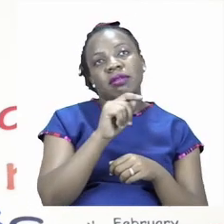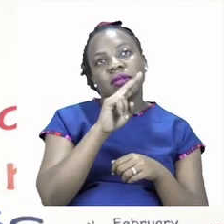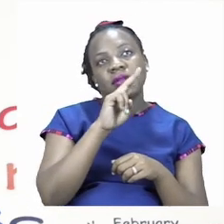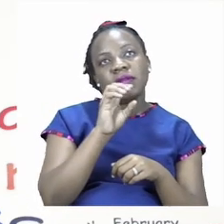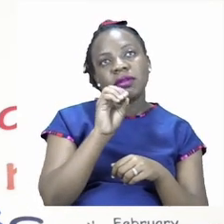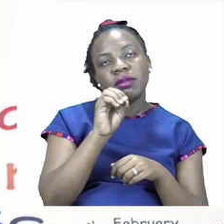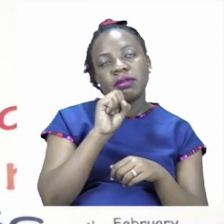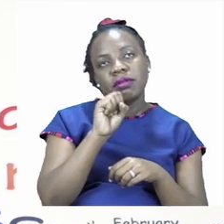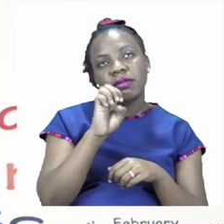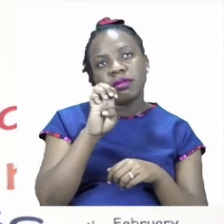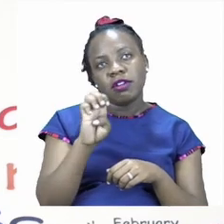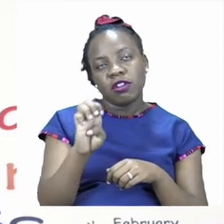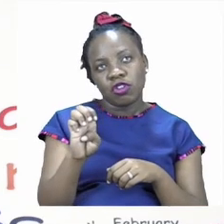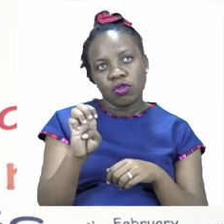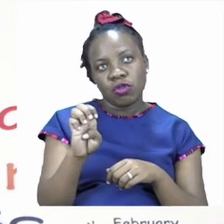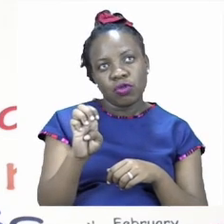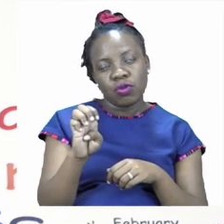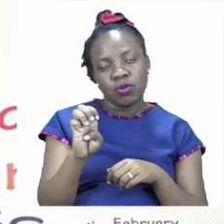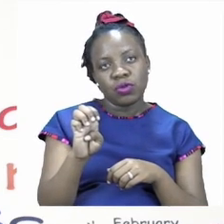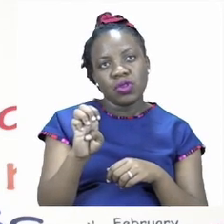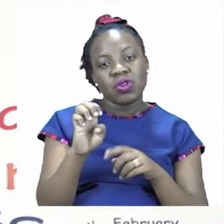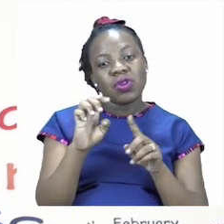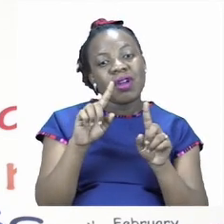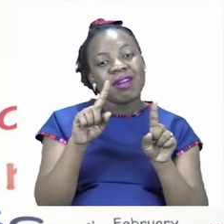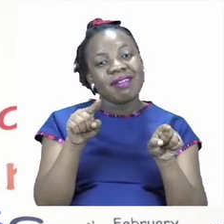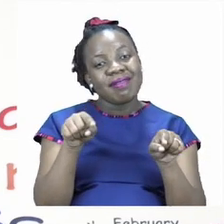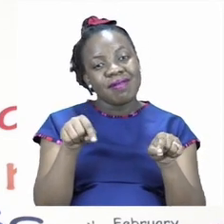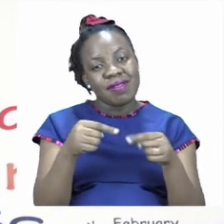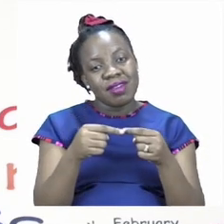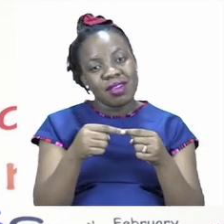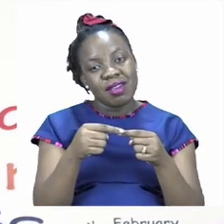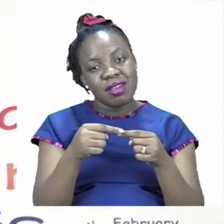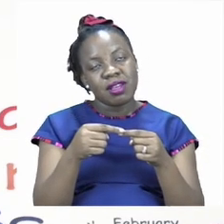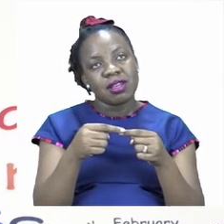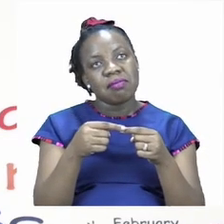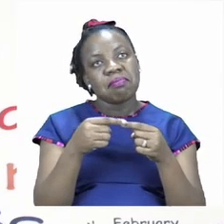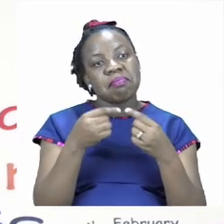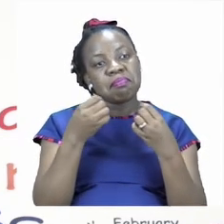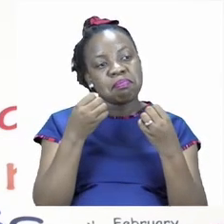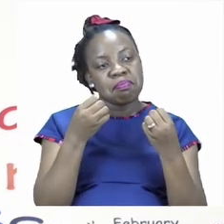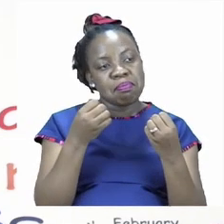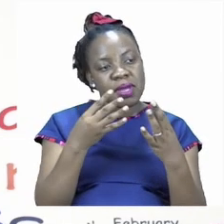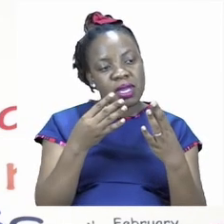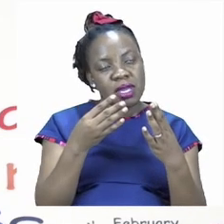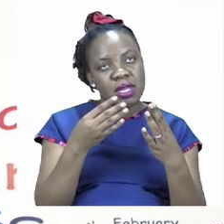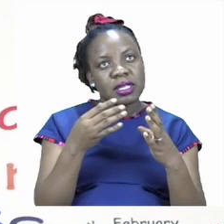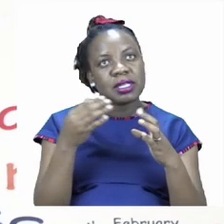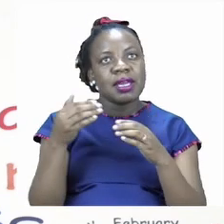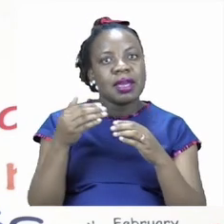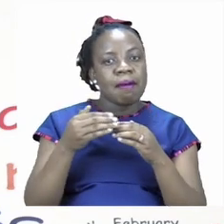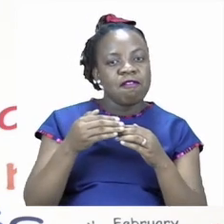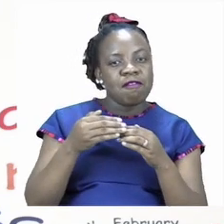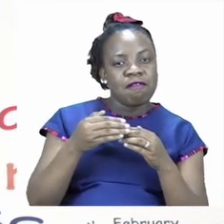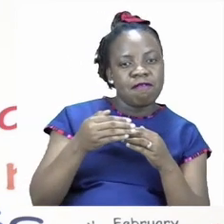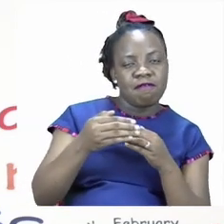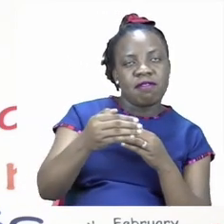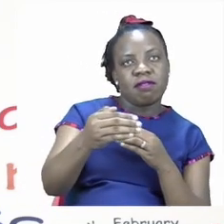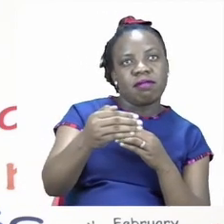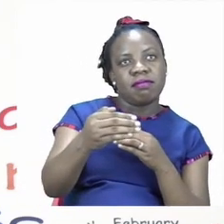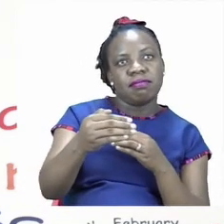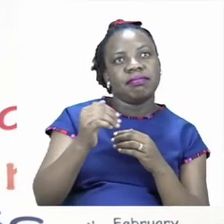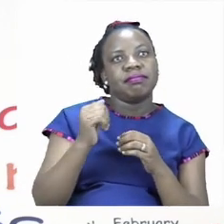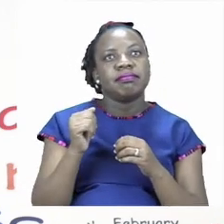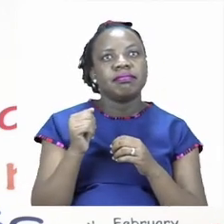those, it is something that is far from us, and it is plural. Let's see if